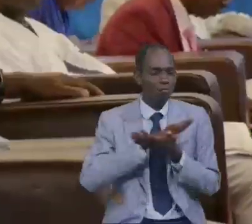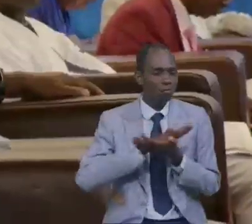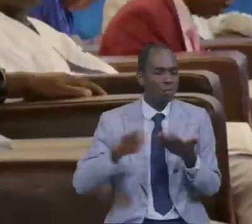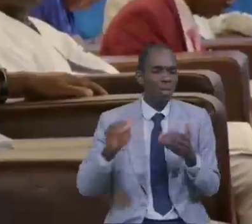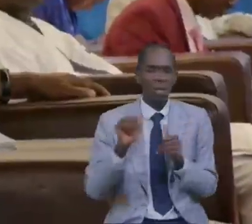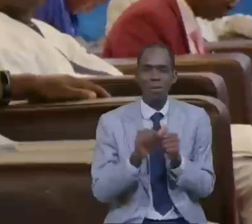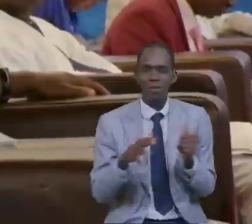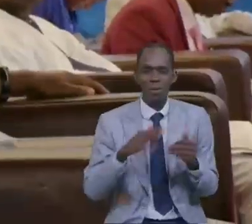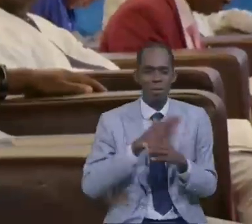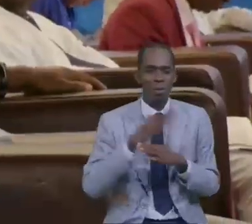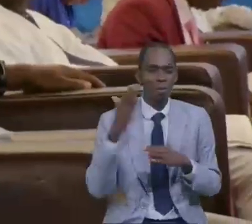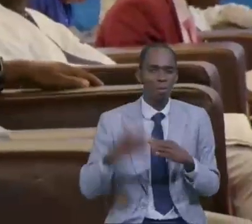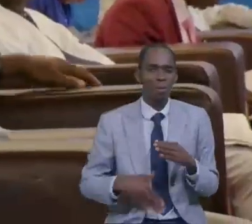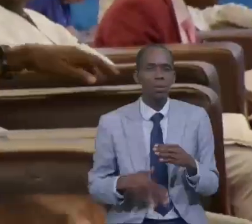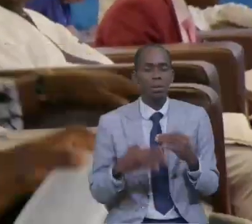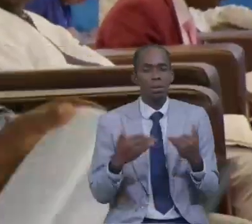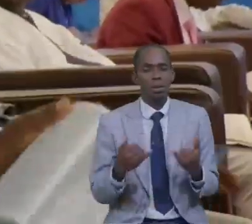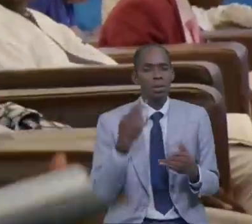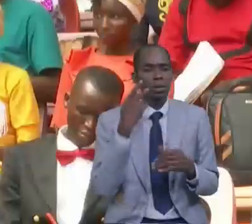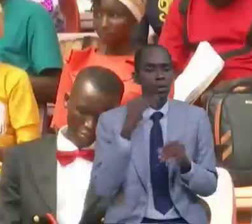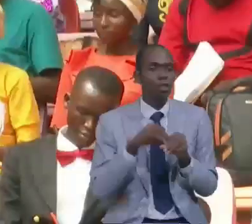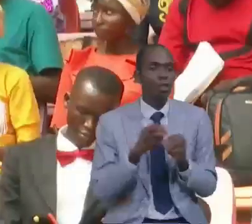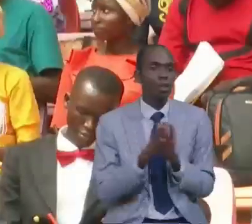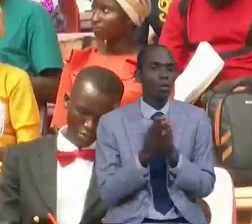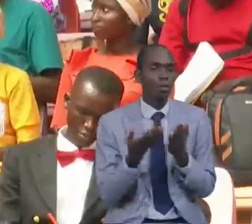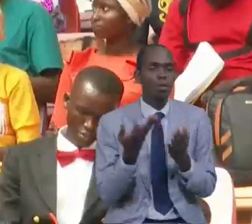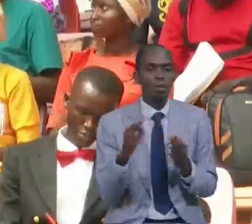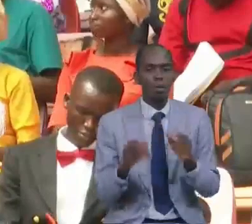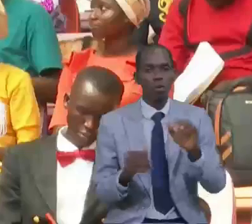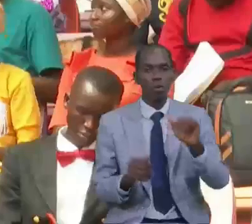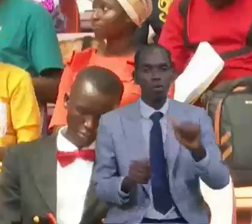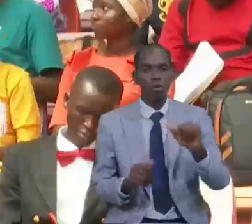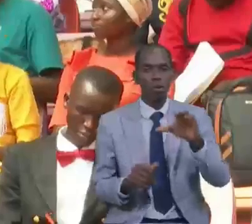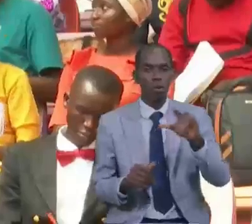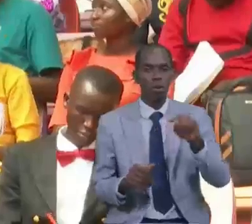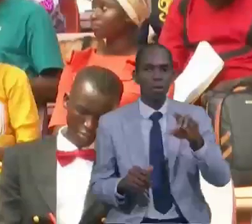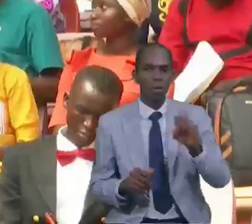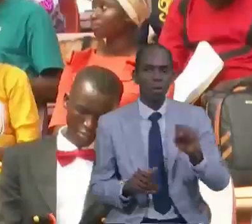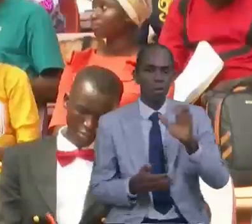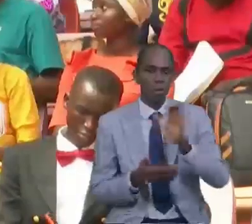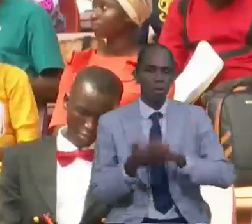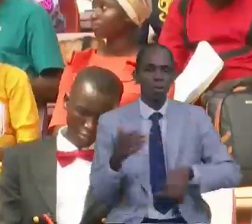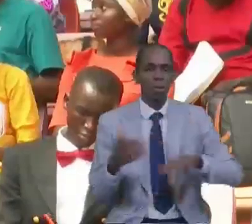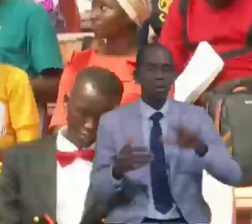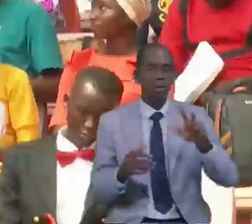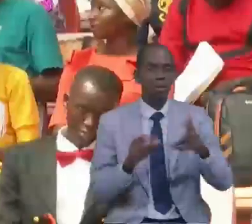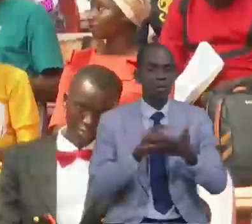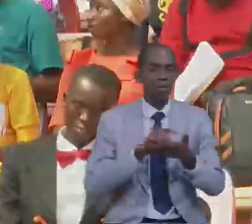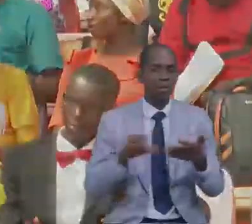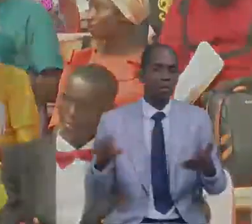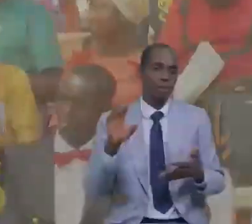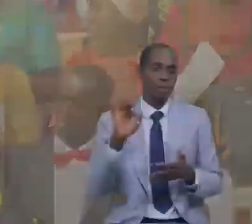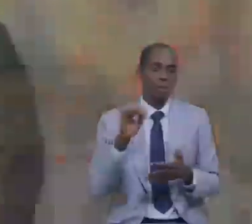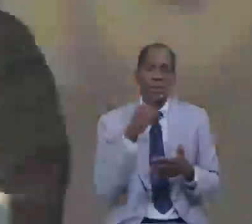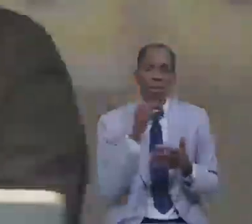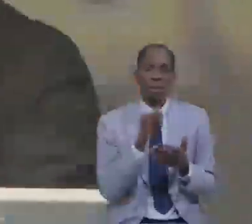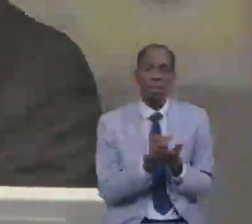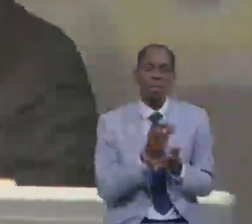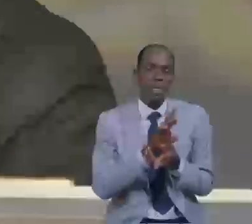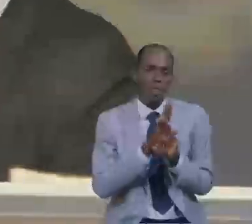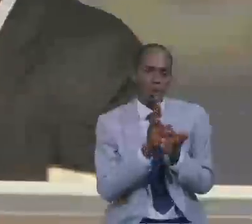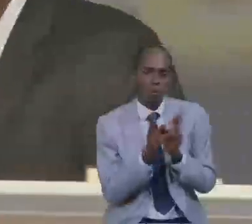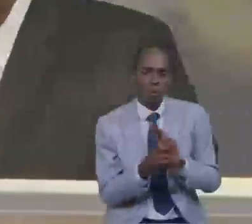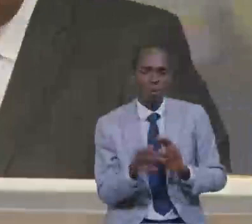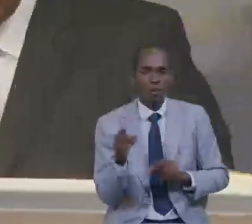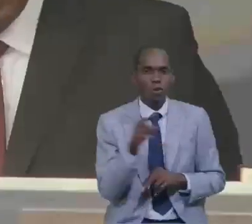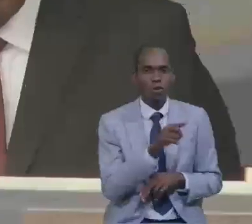therefore and be converted, that your sins may be blotted out. That's salvation, that